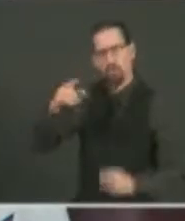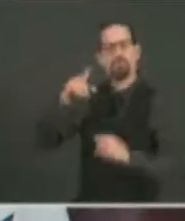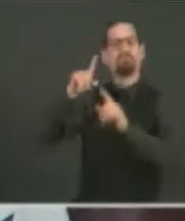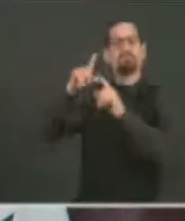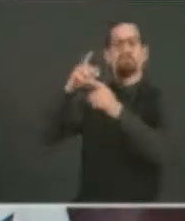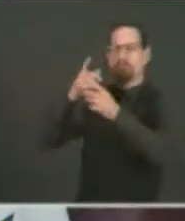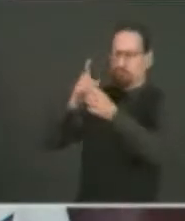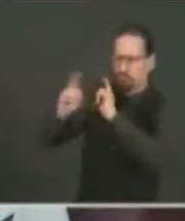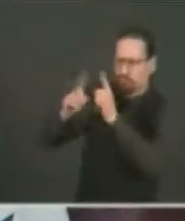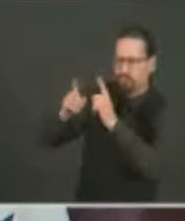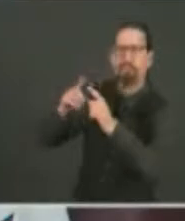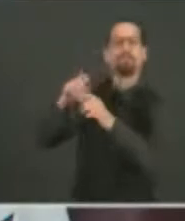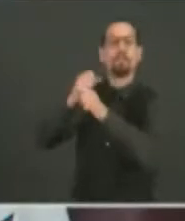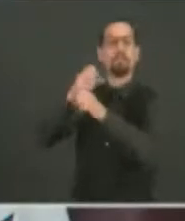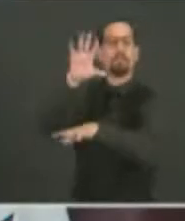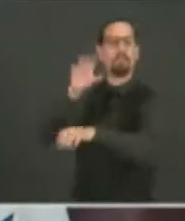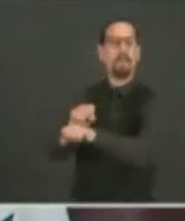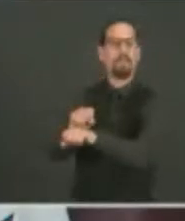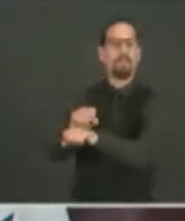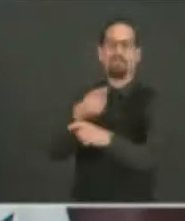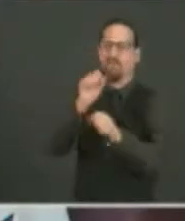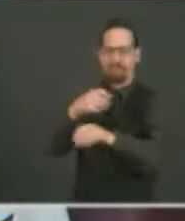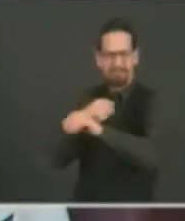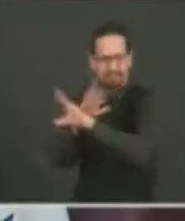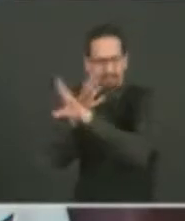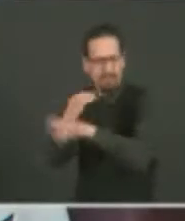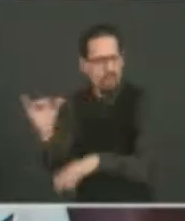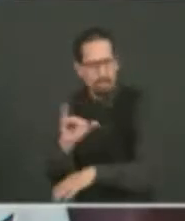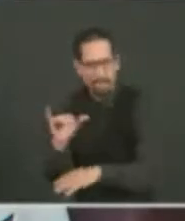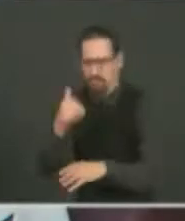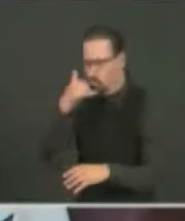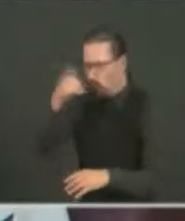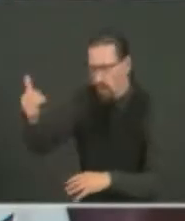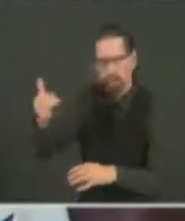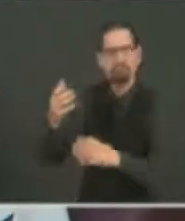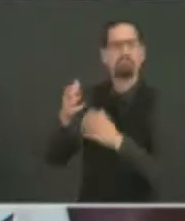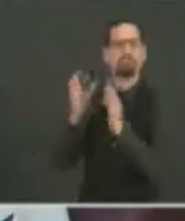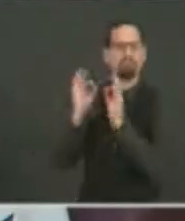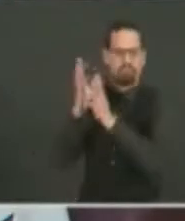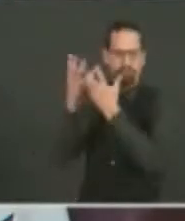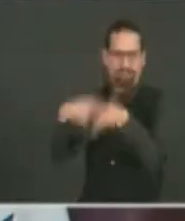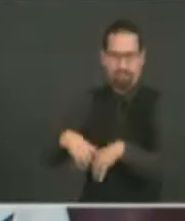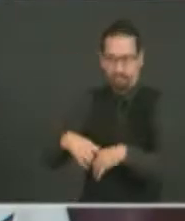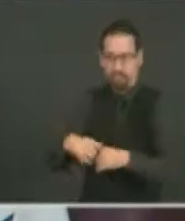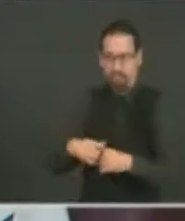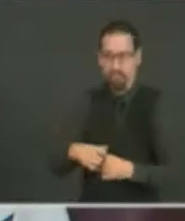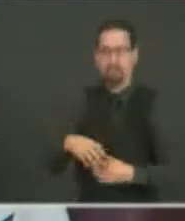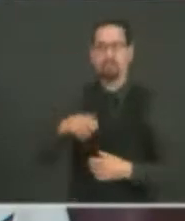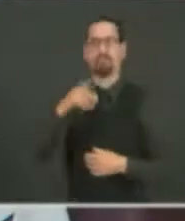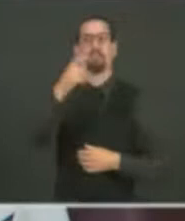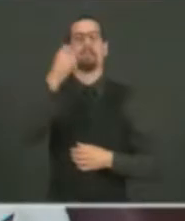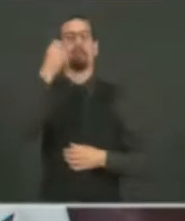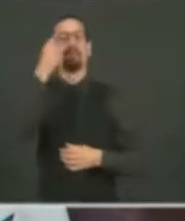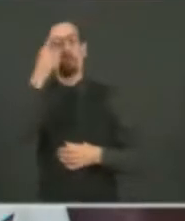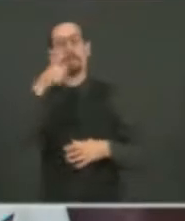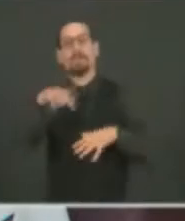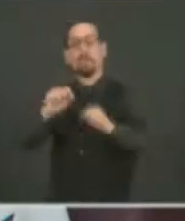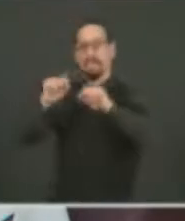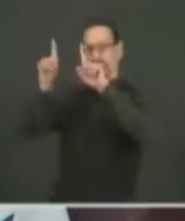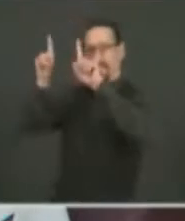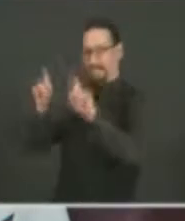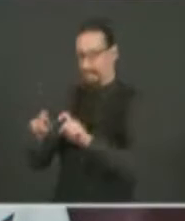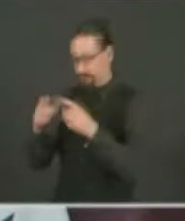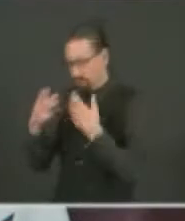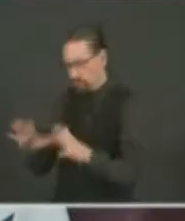As of this Monday, 2 days ago, including all school cases identified since the start